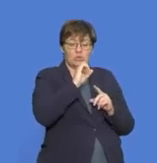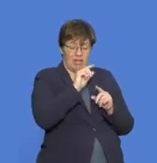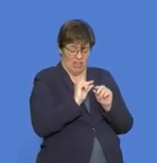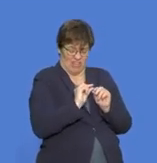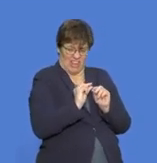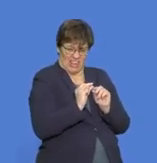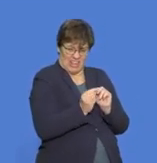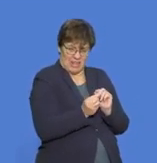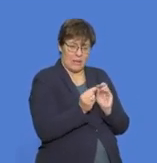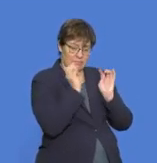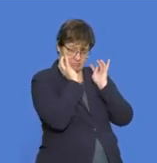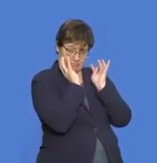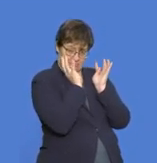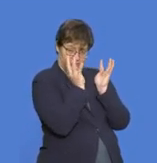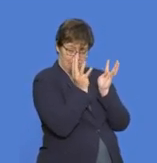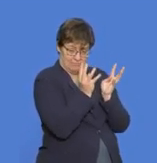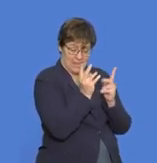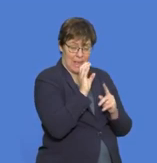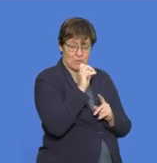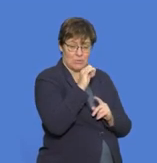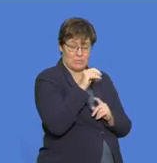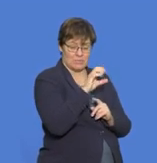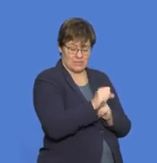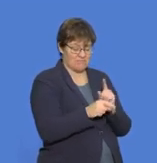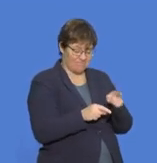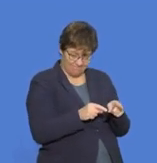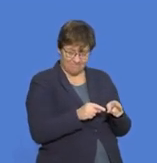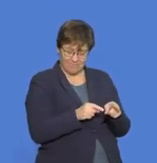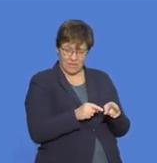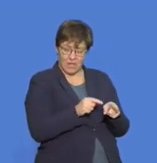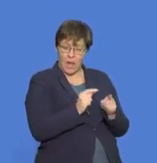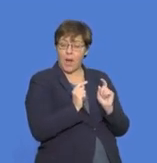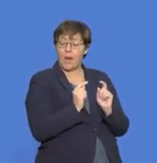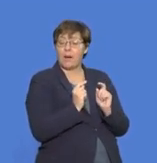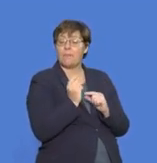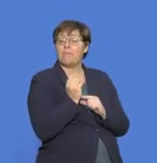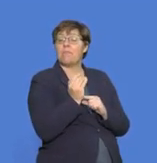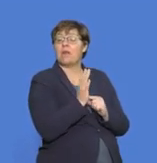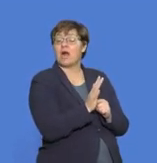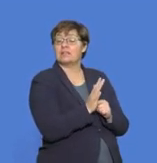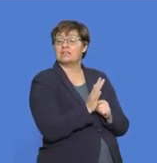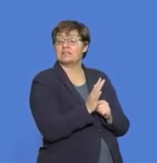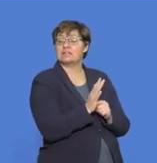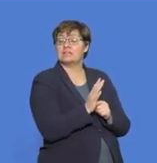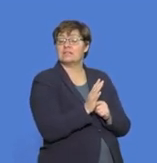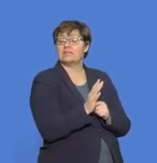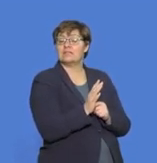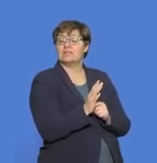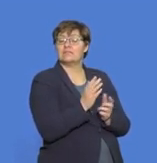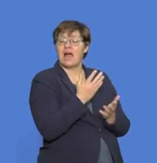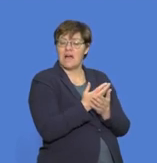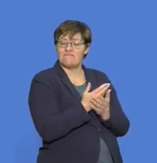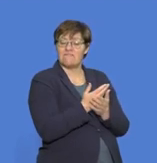cuticle and hairy epidermis. And this tells you straight away that this plant is going to